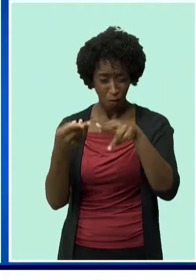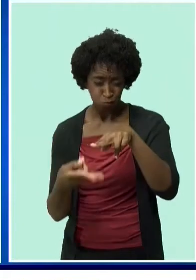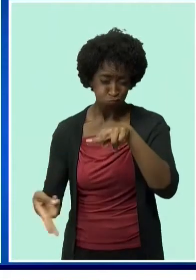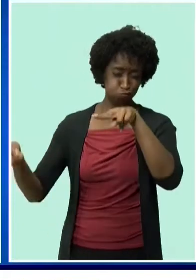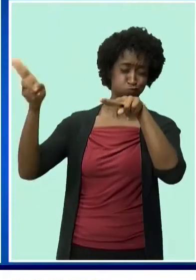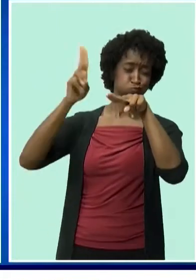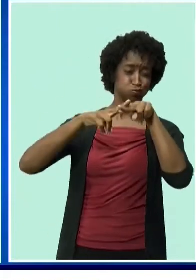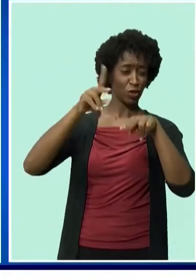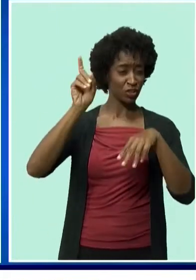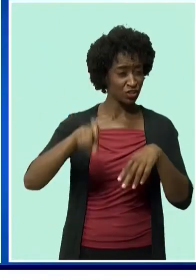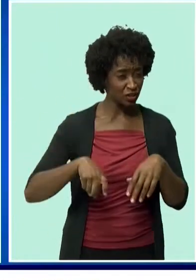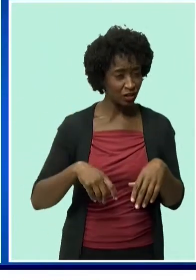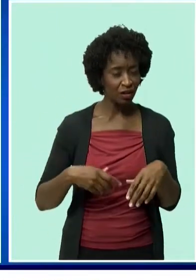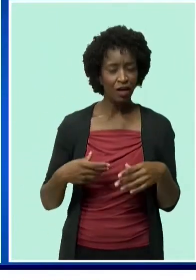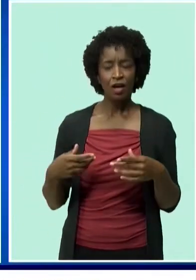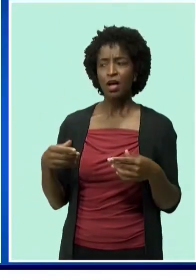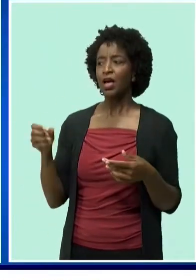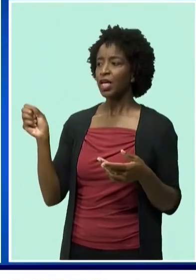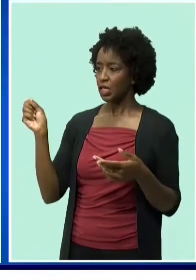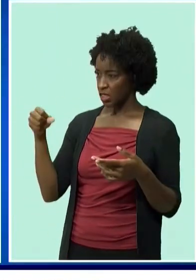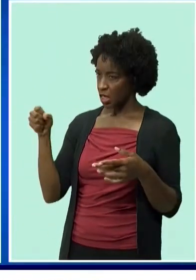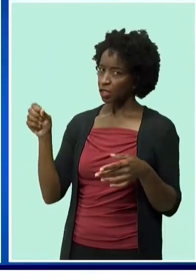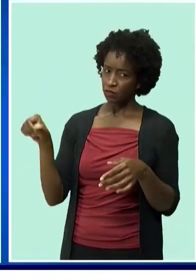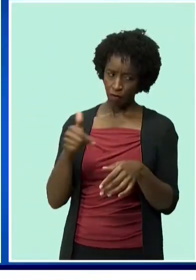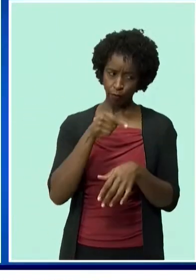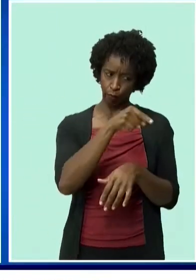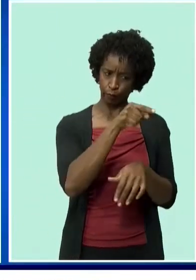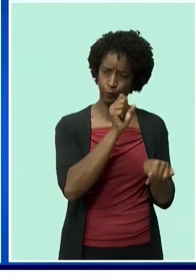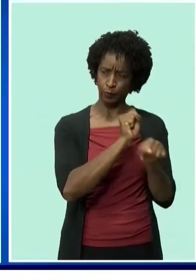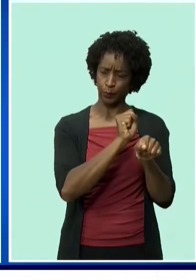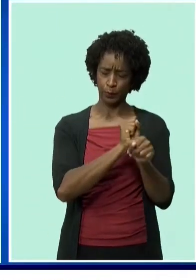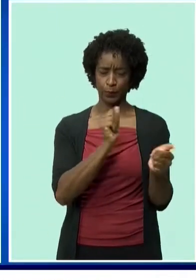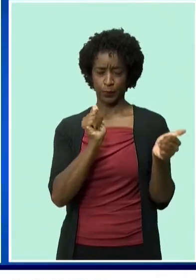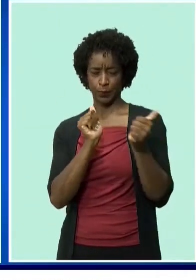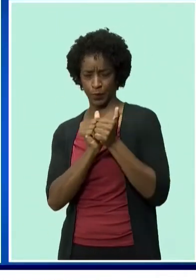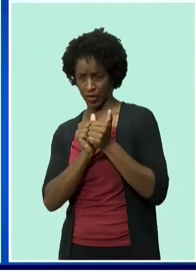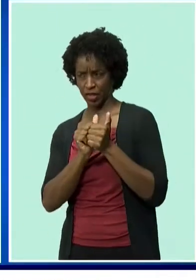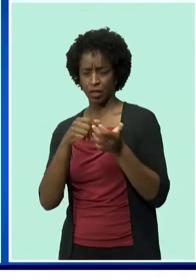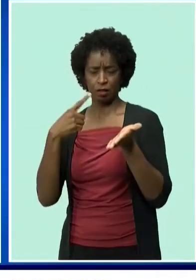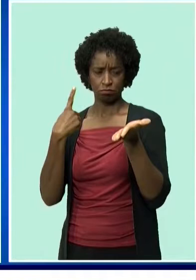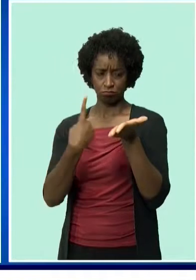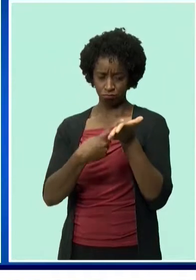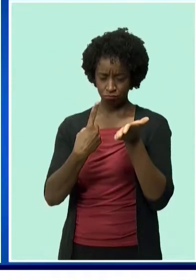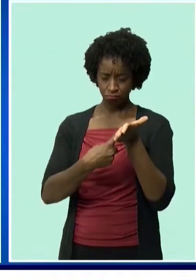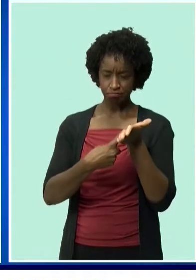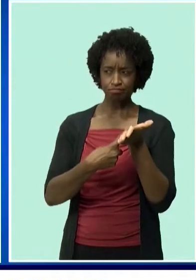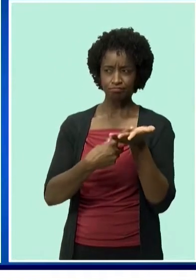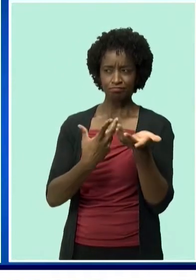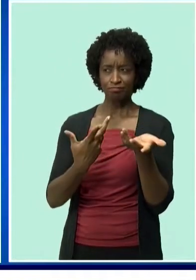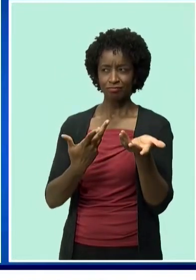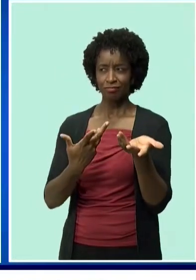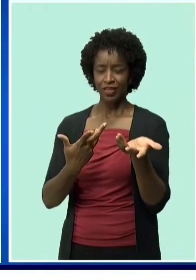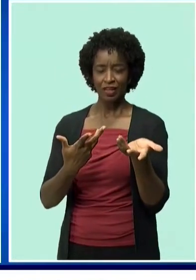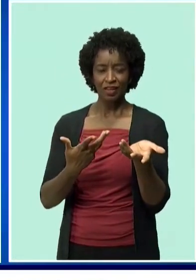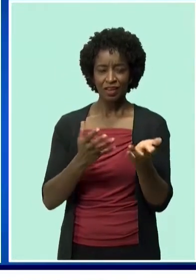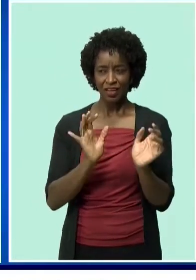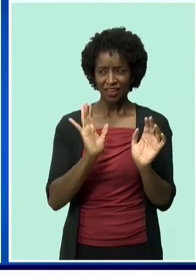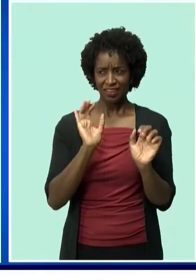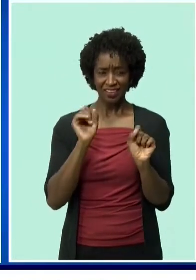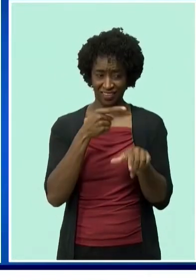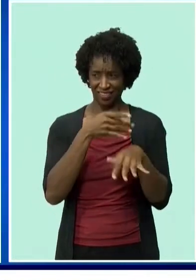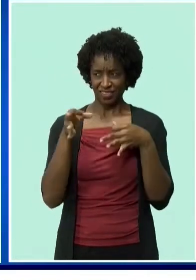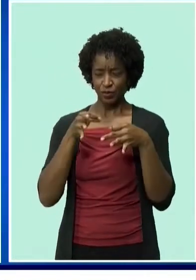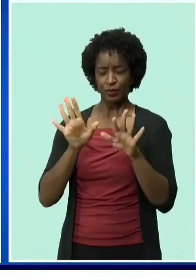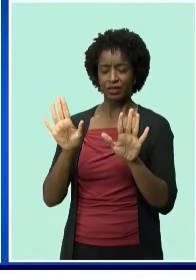have a colleague who comes after me who deals with cost of service and with tariff design, and I believe that this is more about, these are typically